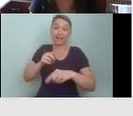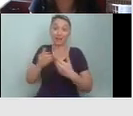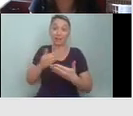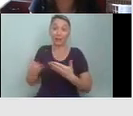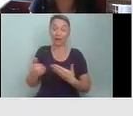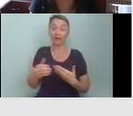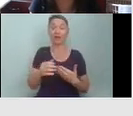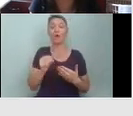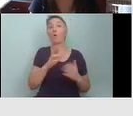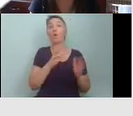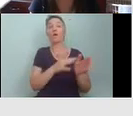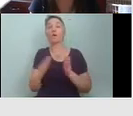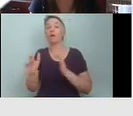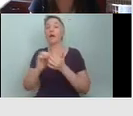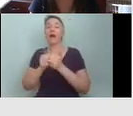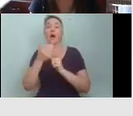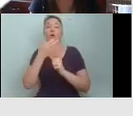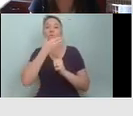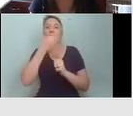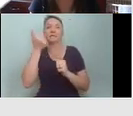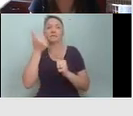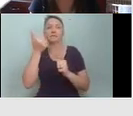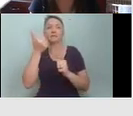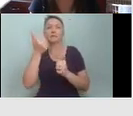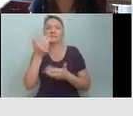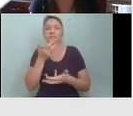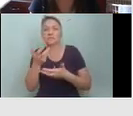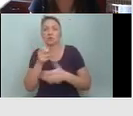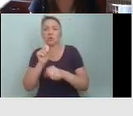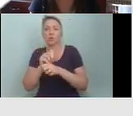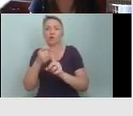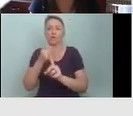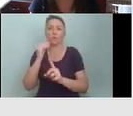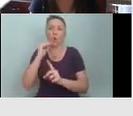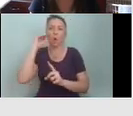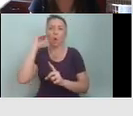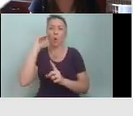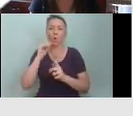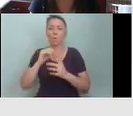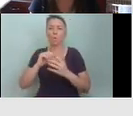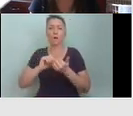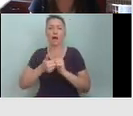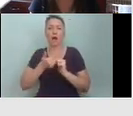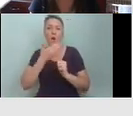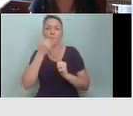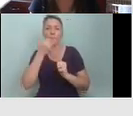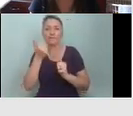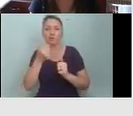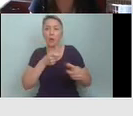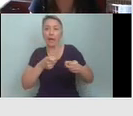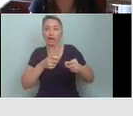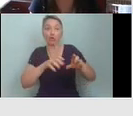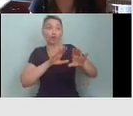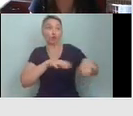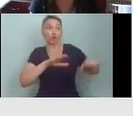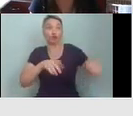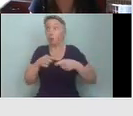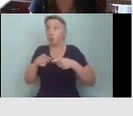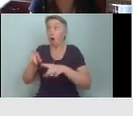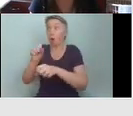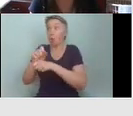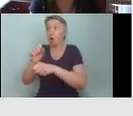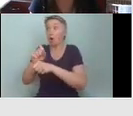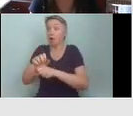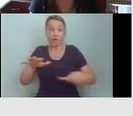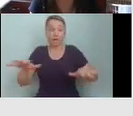understand working from home and how to handle children while you do it, and can you